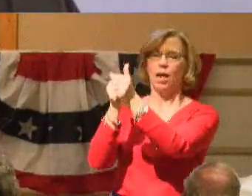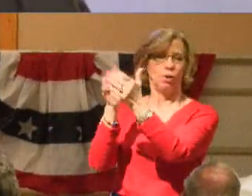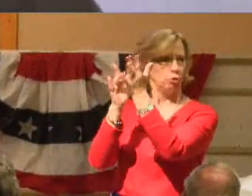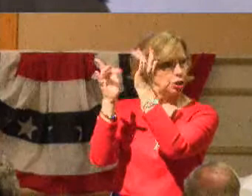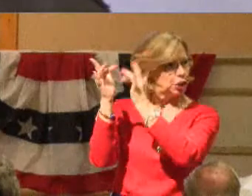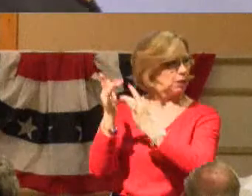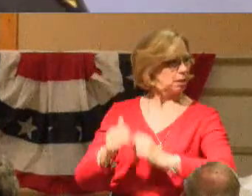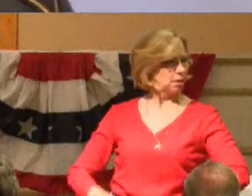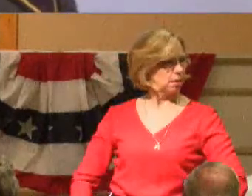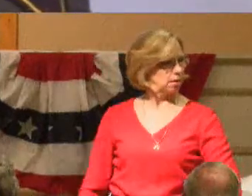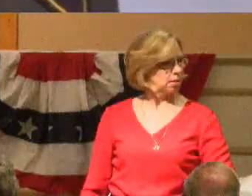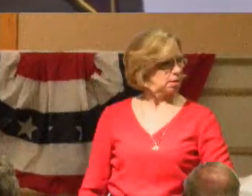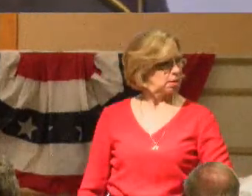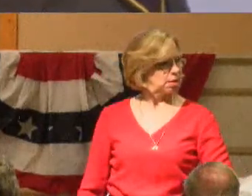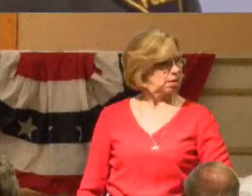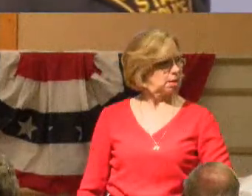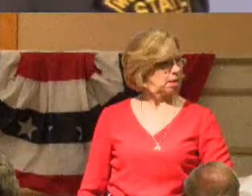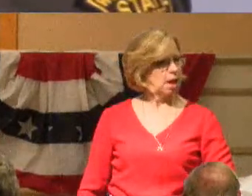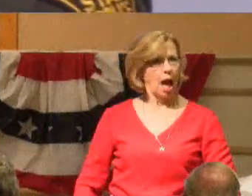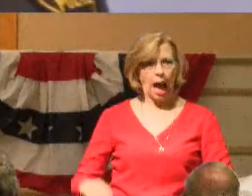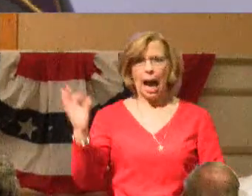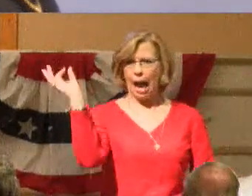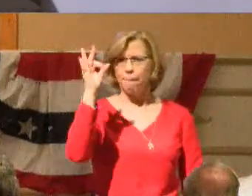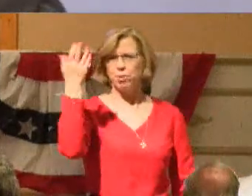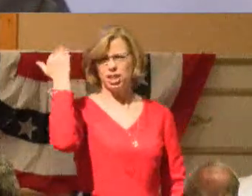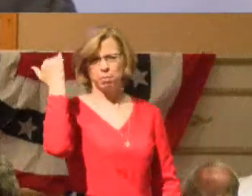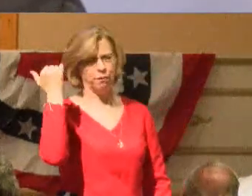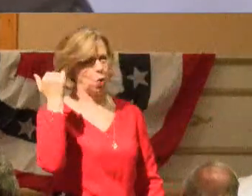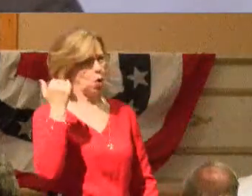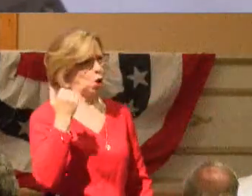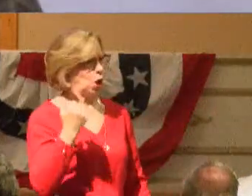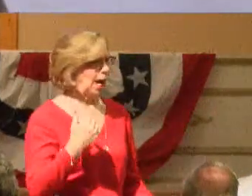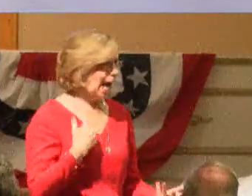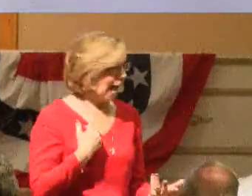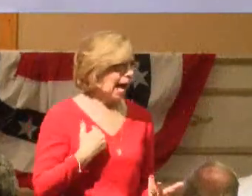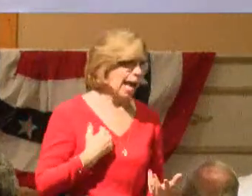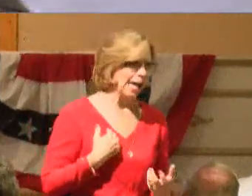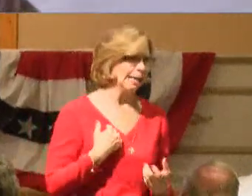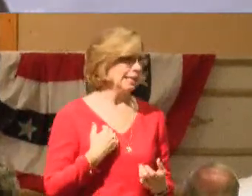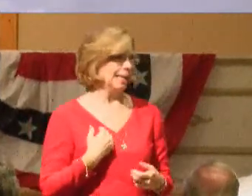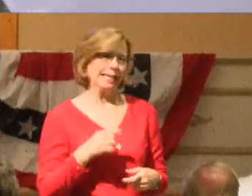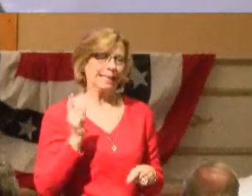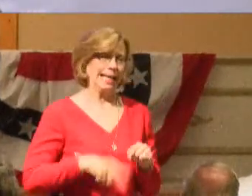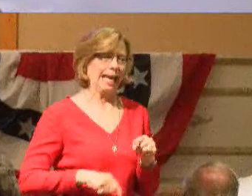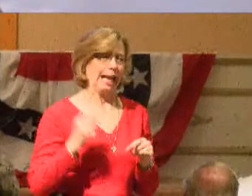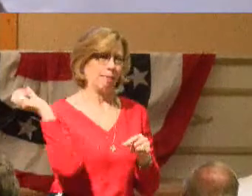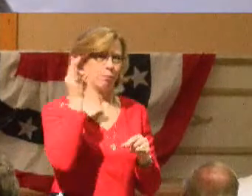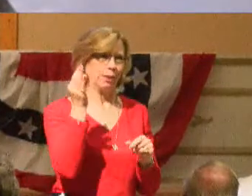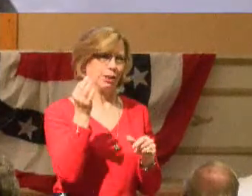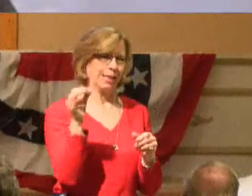not long ago. If I had time, I'd preach it here this morning, but I know I don't. Having a hard enough time getting through this one.